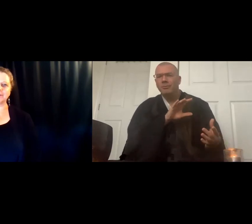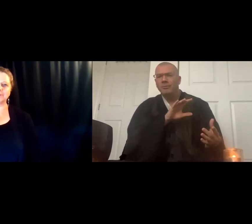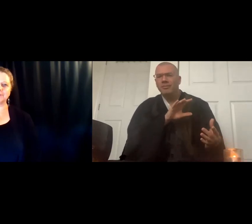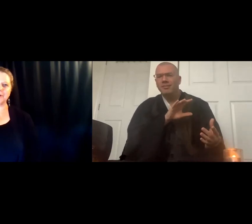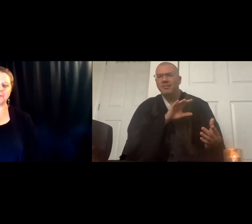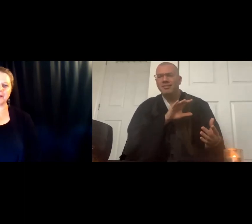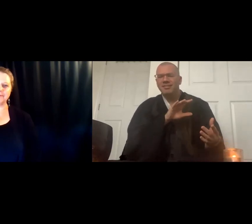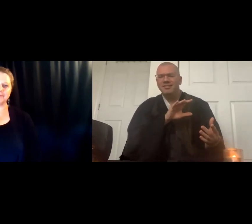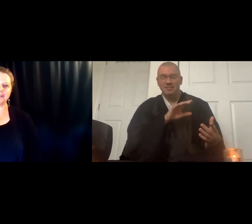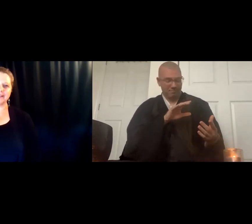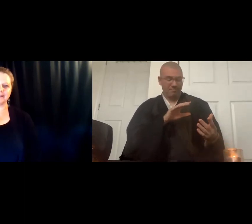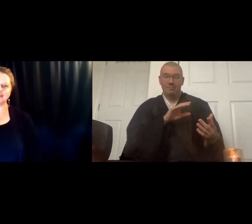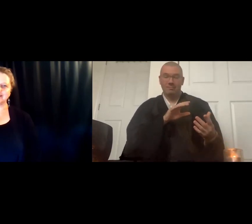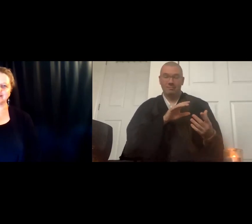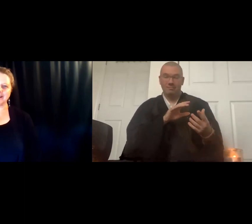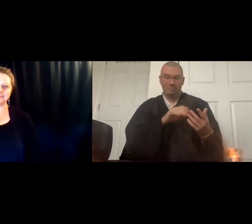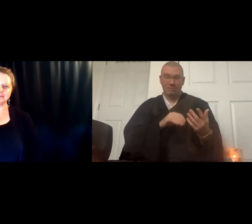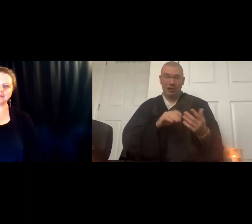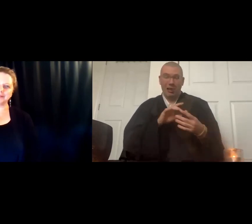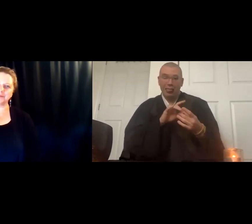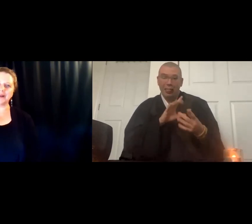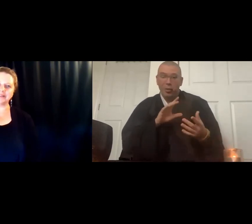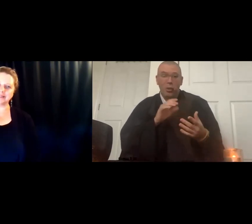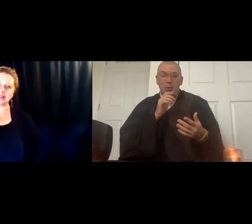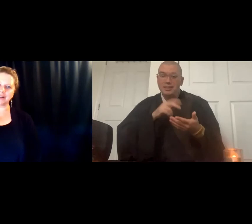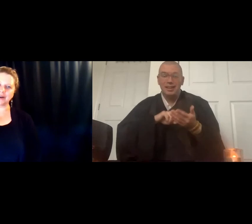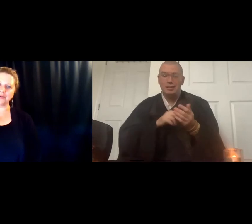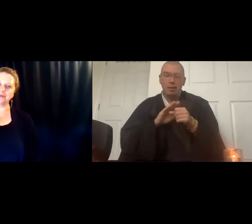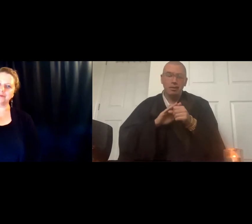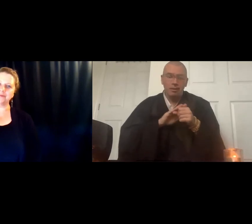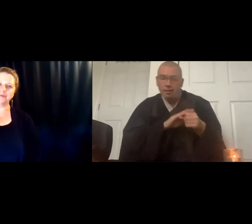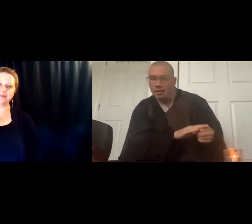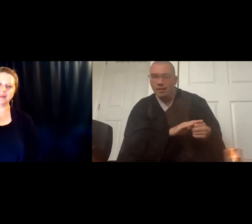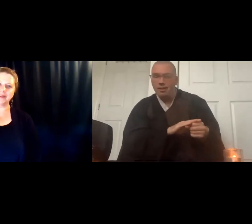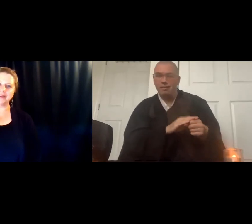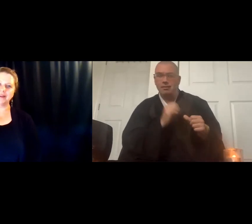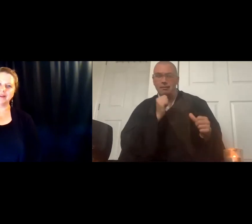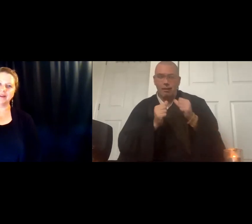There are so many feelings, and some you want to just let go.